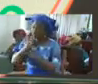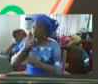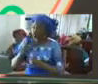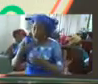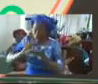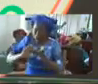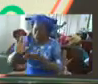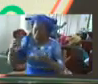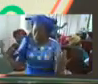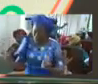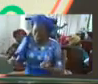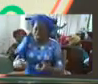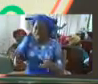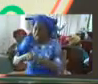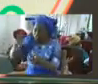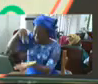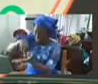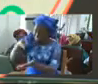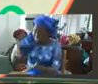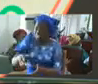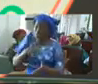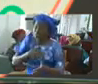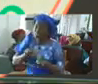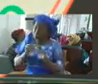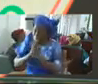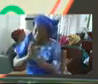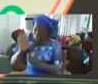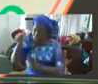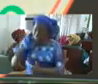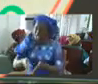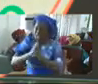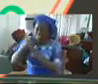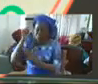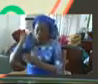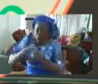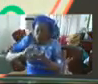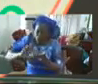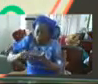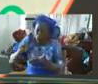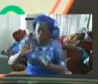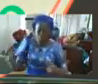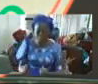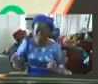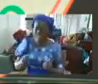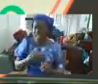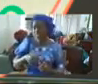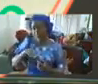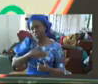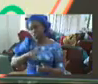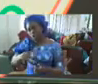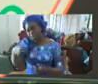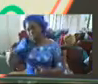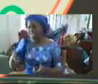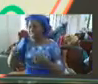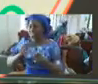his family so that he can take care of you for the rest of your life. And the rest of us, please let's stretch our hands